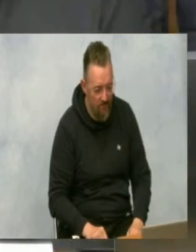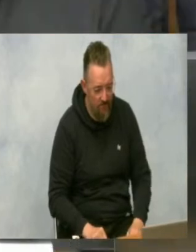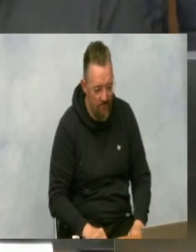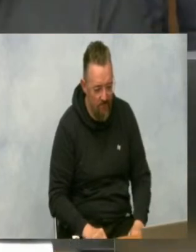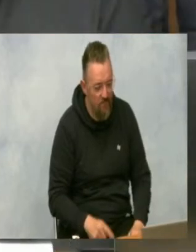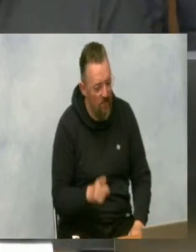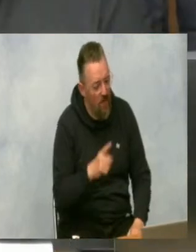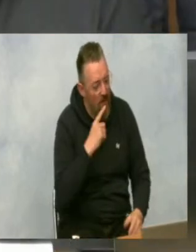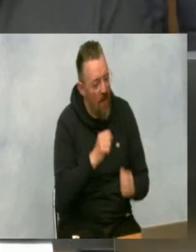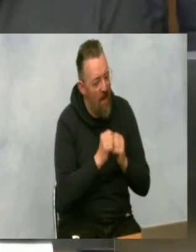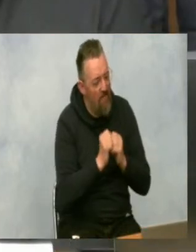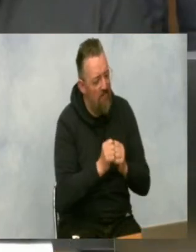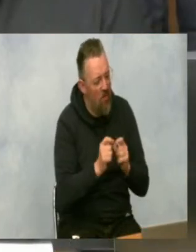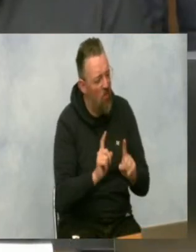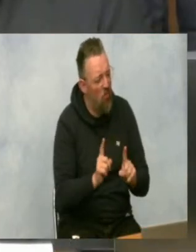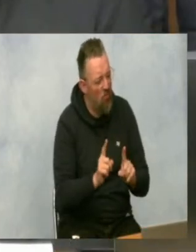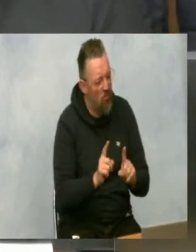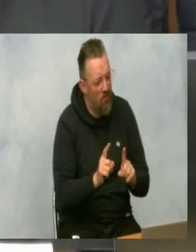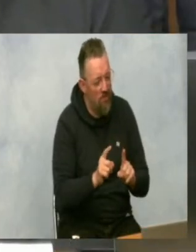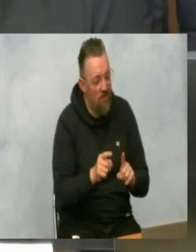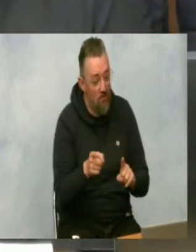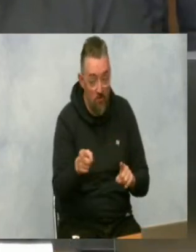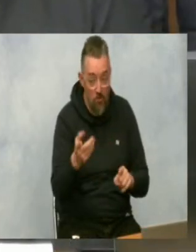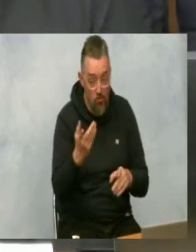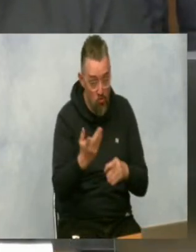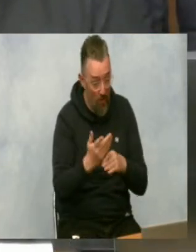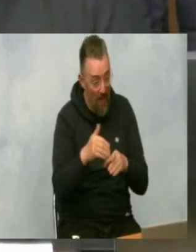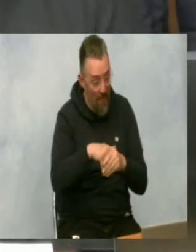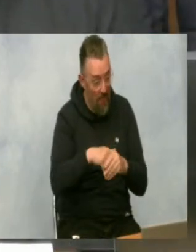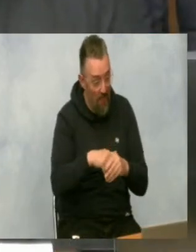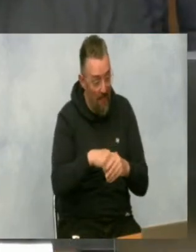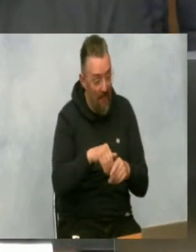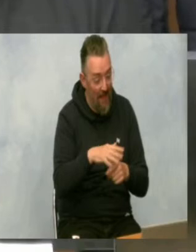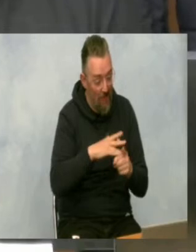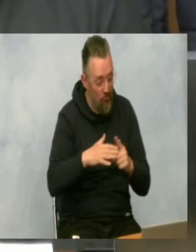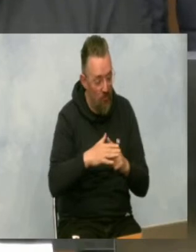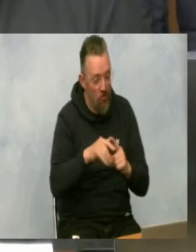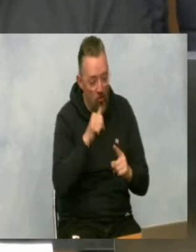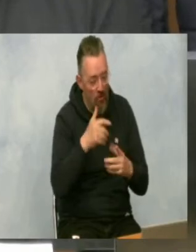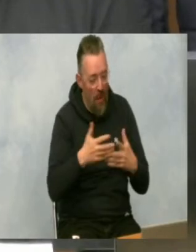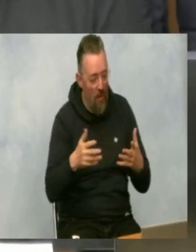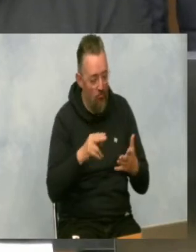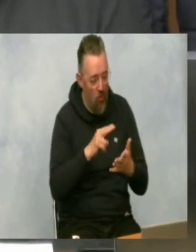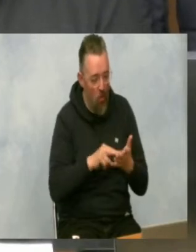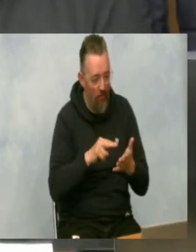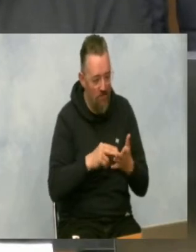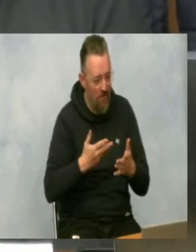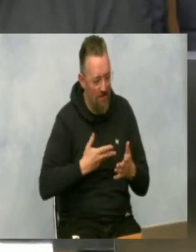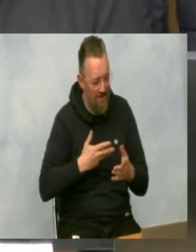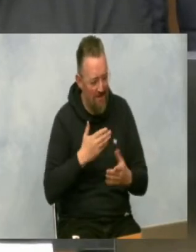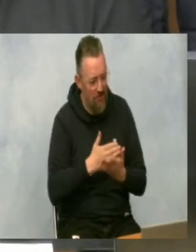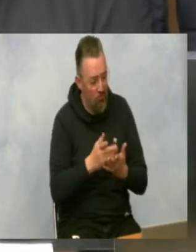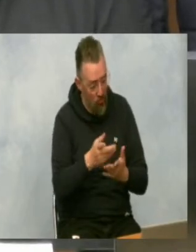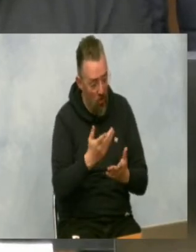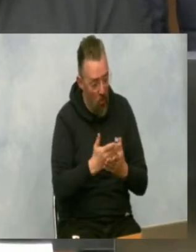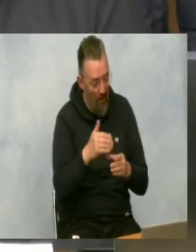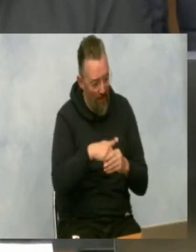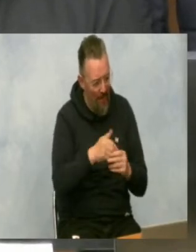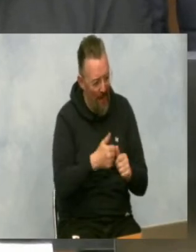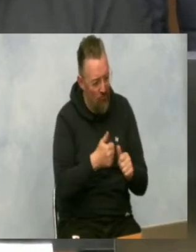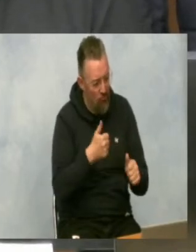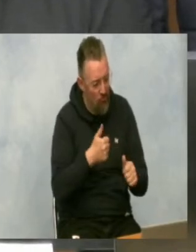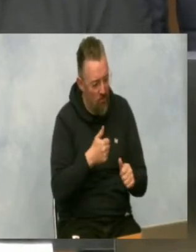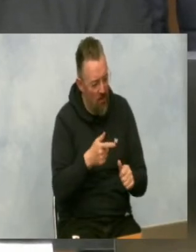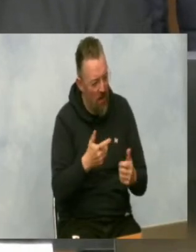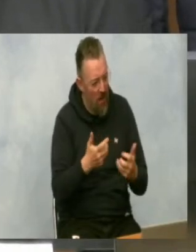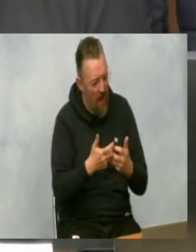what is the value? I mean, you work in that industry, maybe not so much in large business sectors, but you work in that industry.